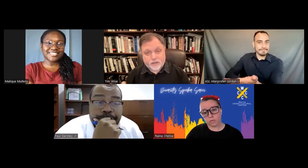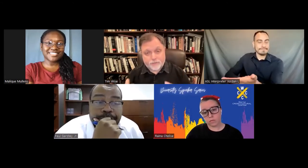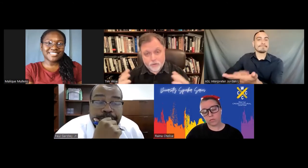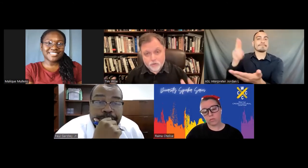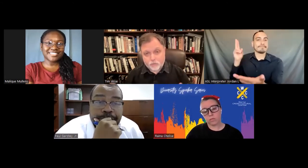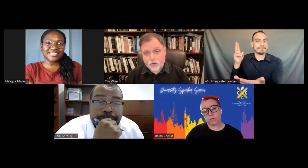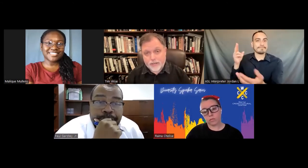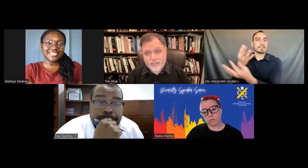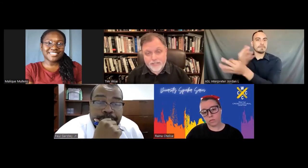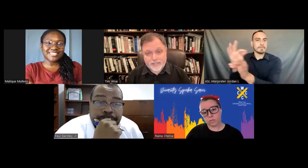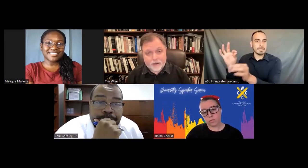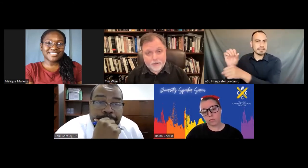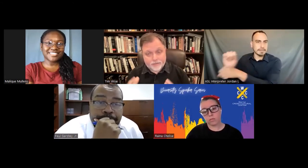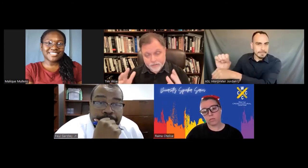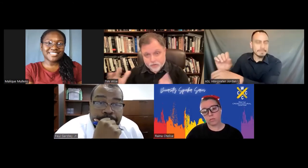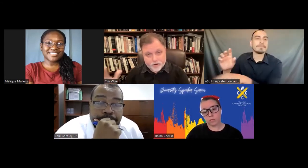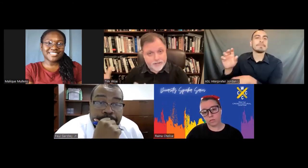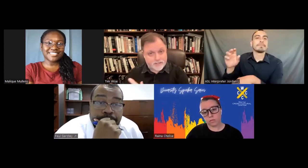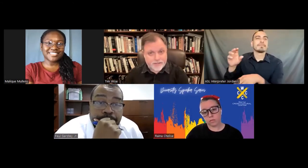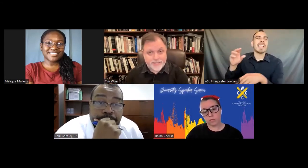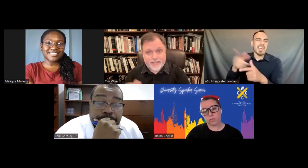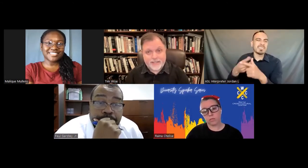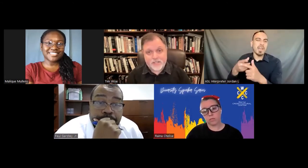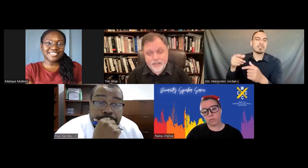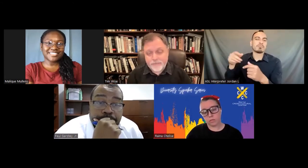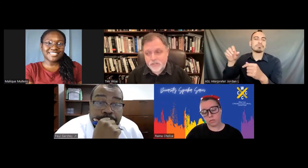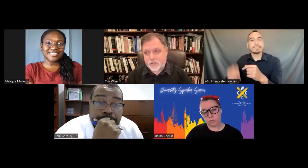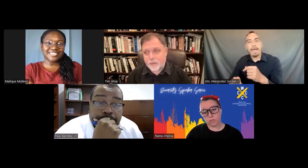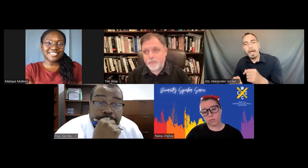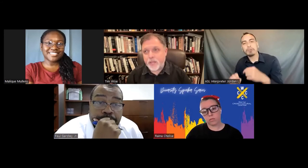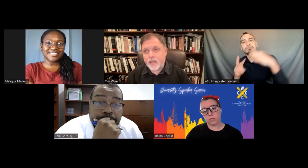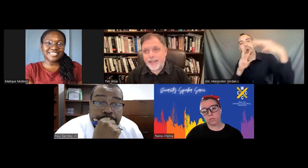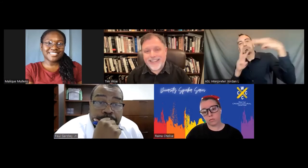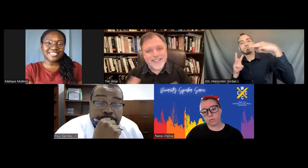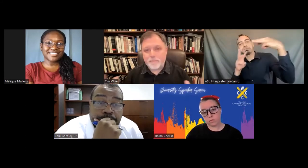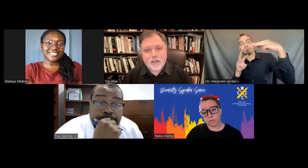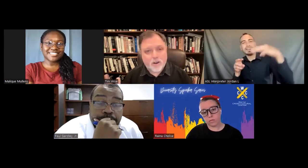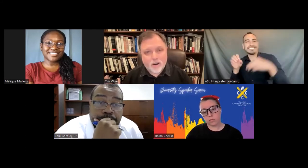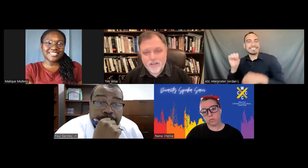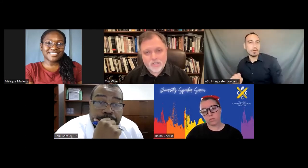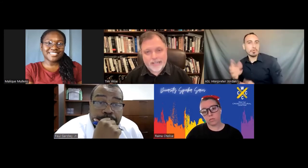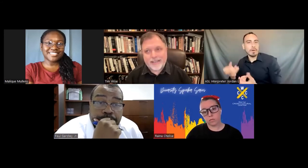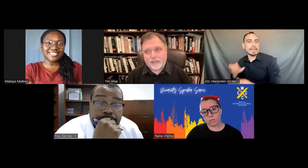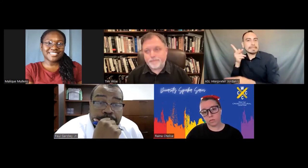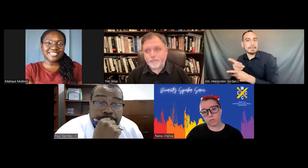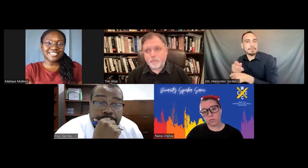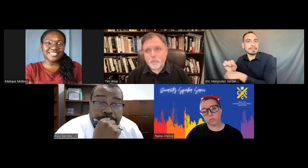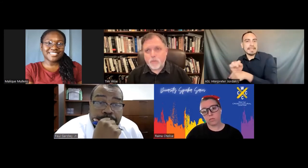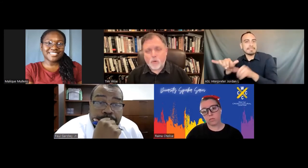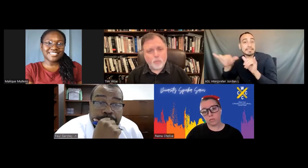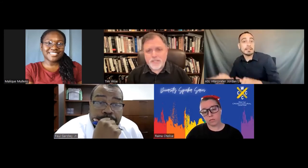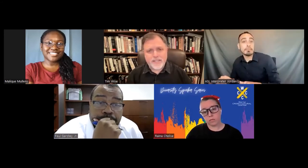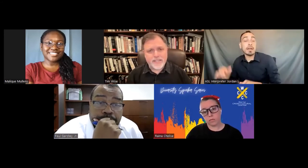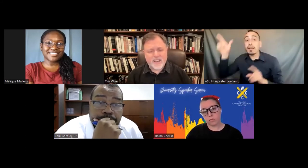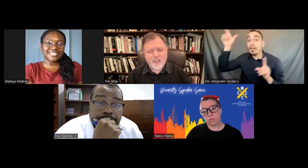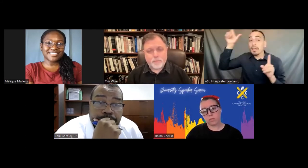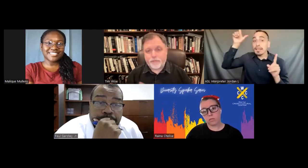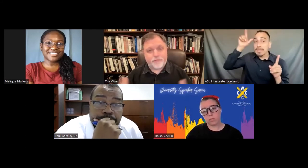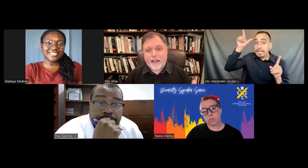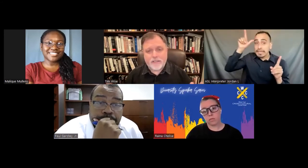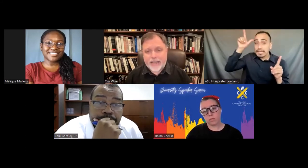War itself goes to war against the South that is trying to maintain the slave system, it isn't because Lincoln was